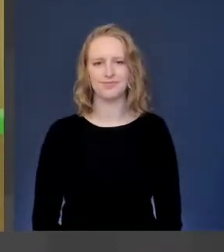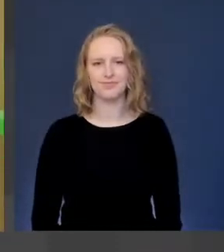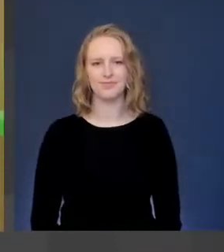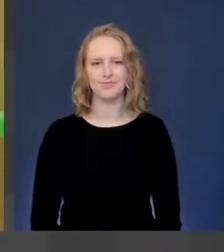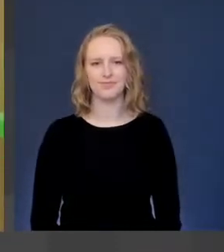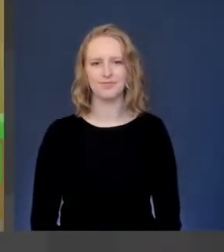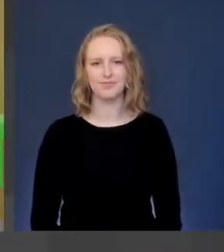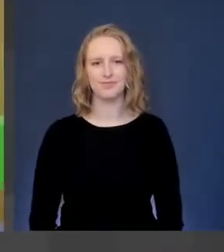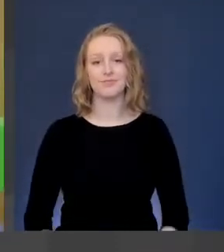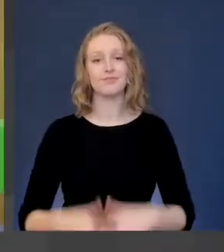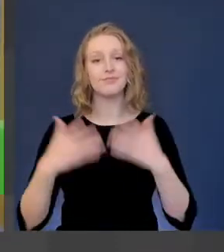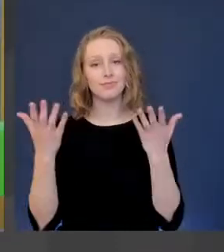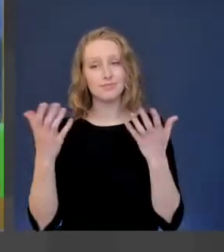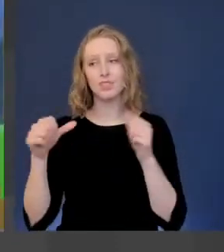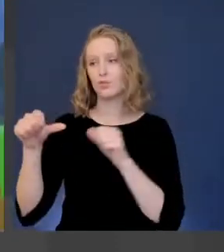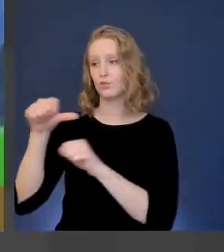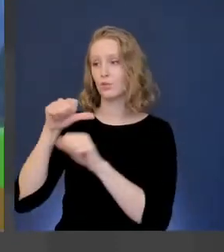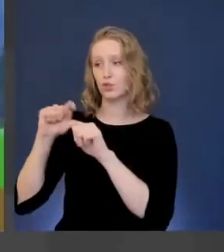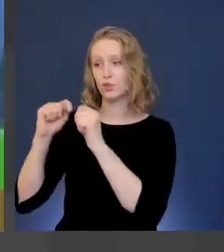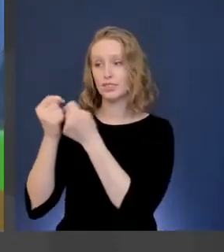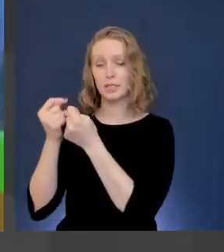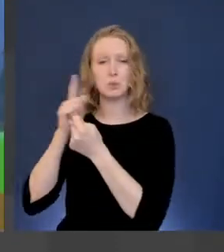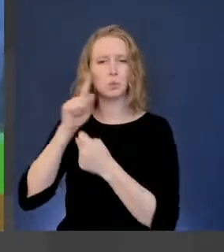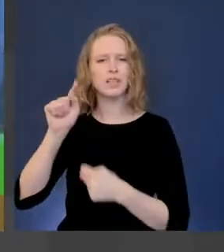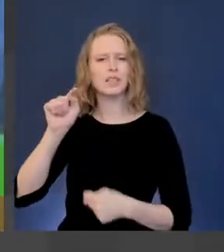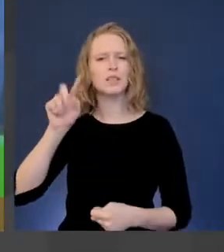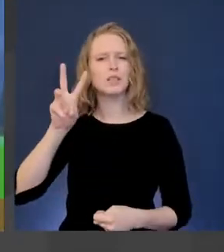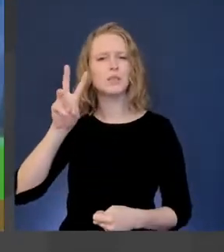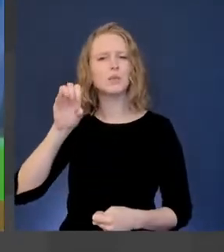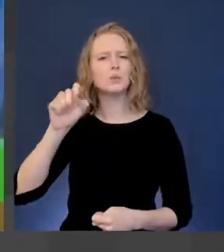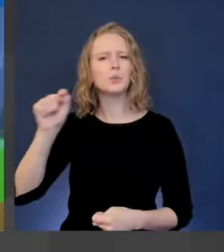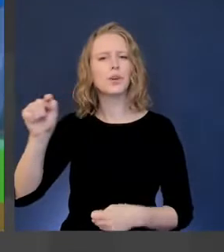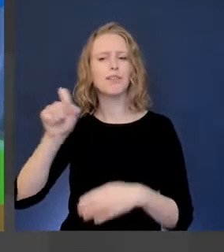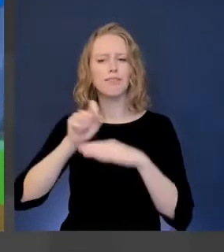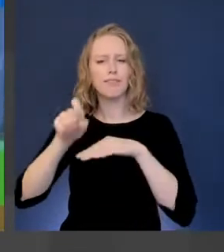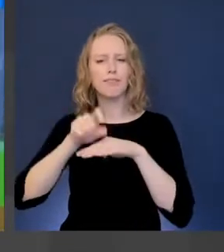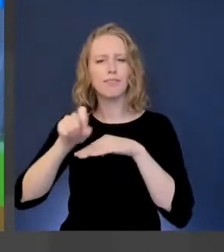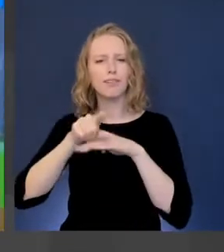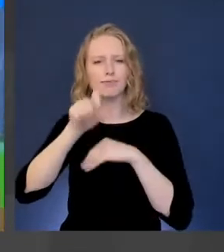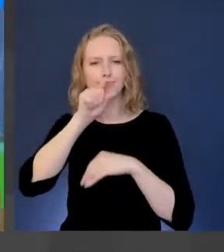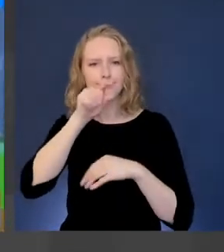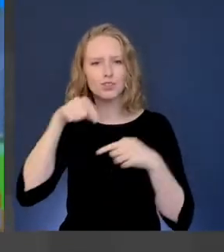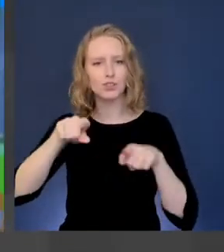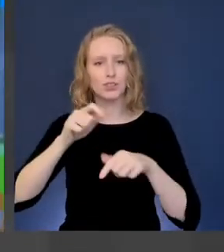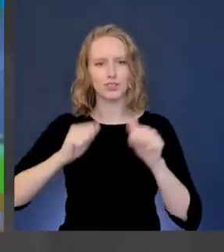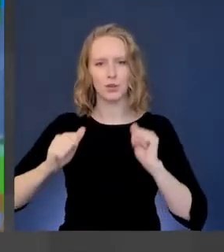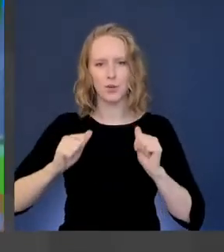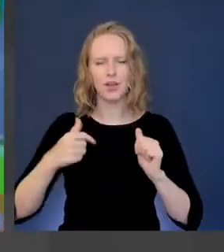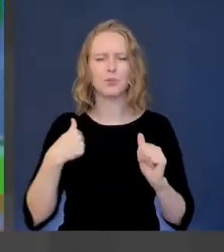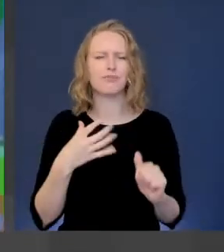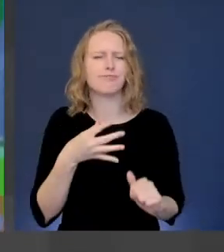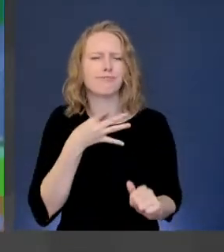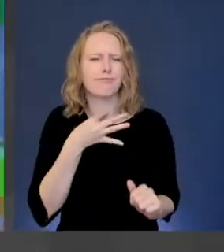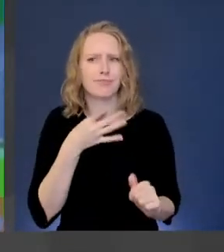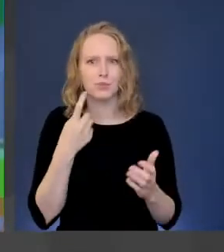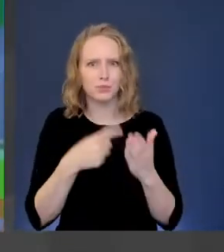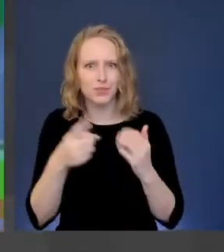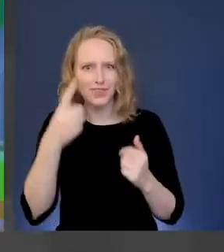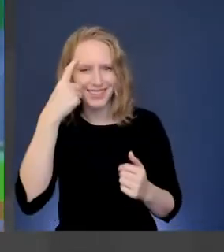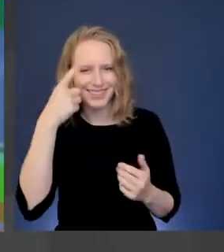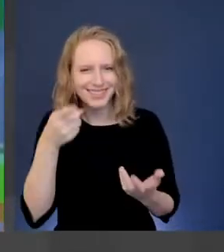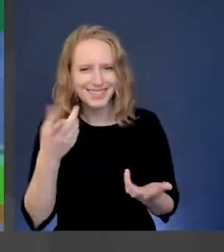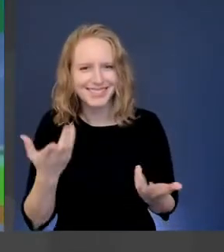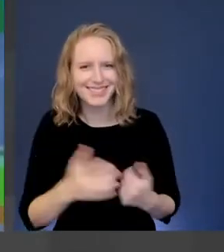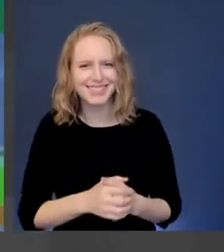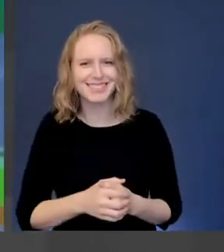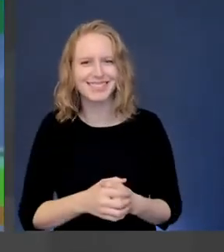Our social team will be tweeting throughout the show and want to know what you think about everything we announce. Hang out with us here